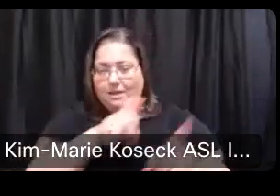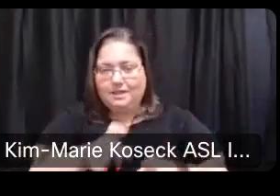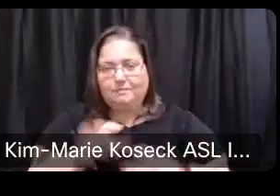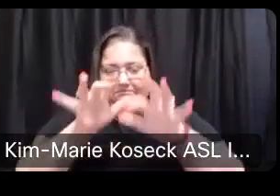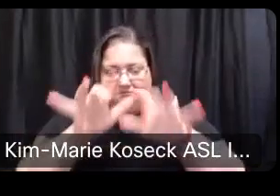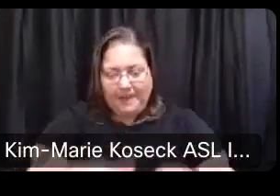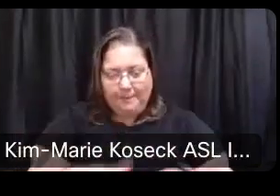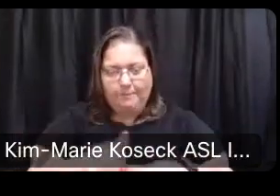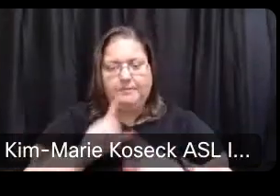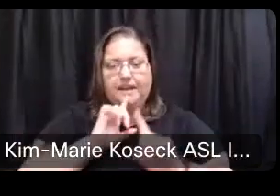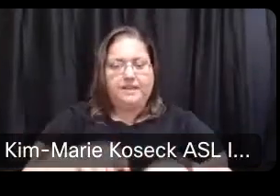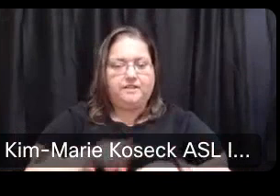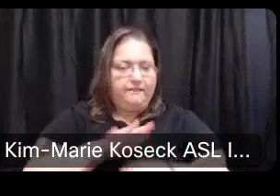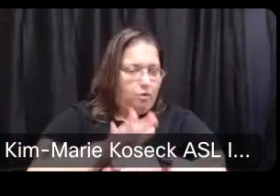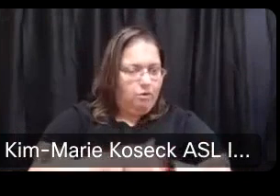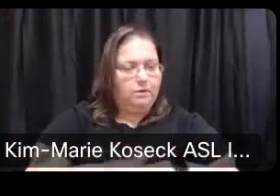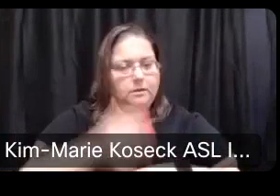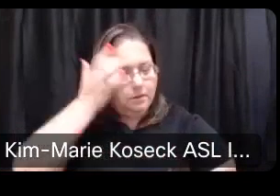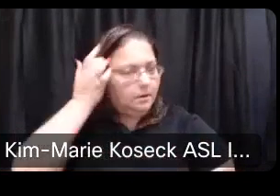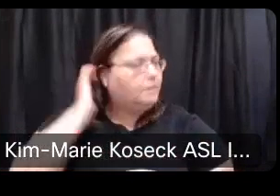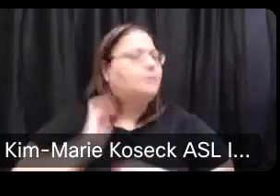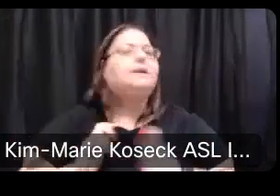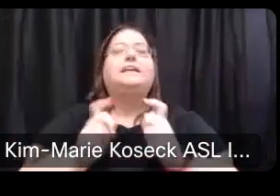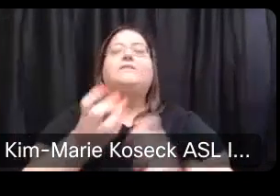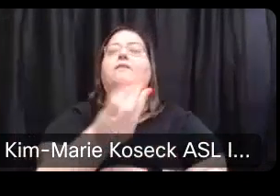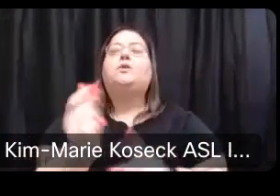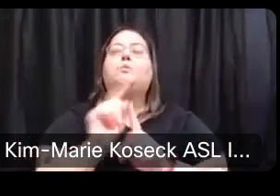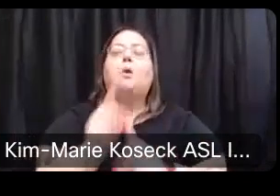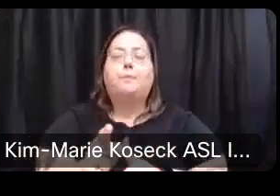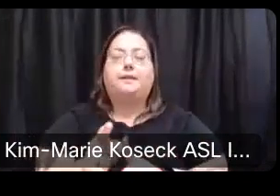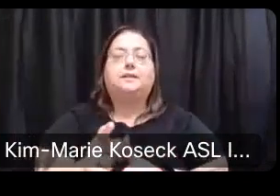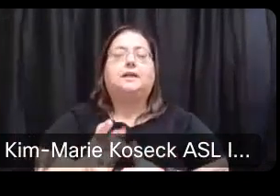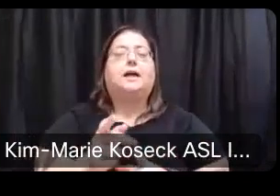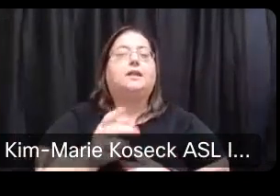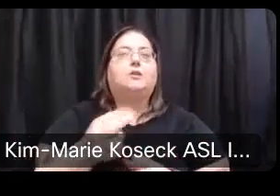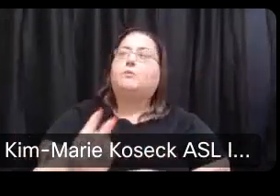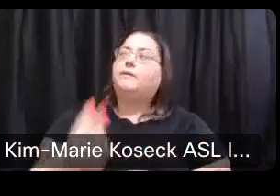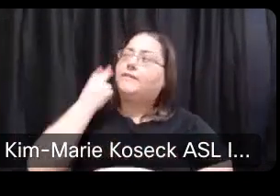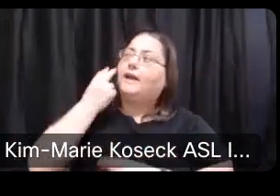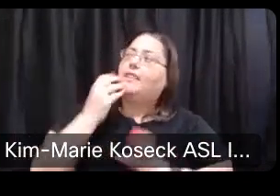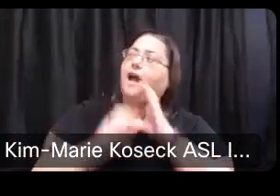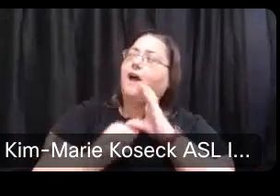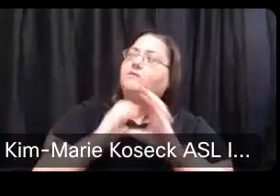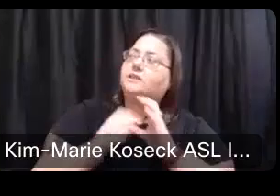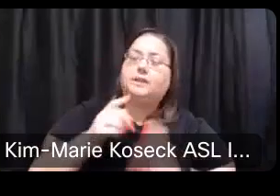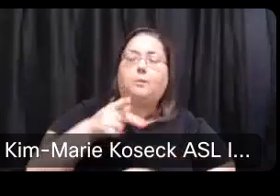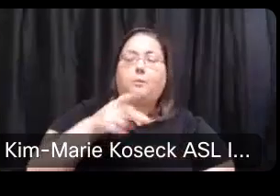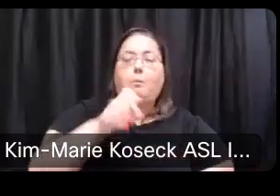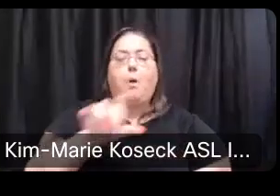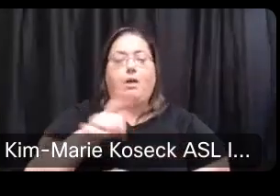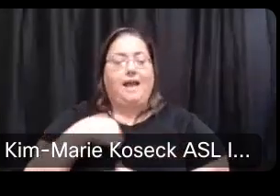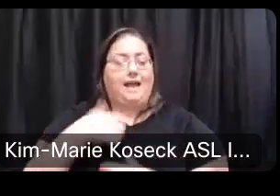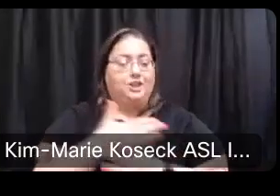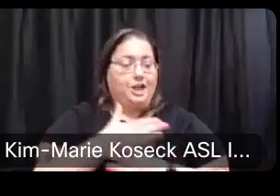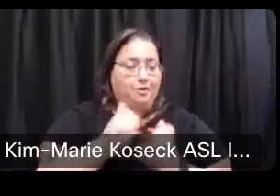type your answer. We'll give you a few moments. Please reflect back on the conversation that Paul and I have shared with you this